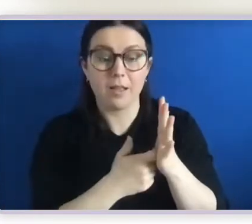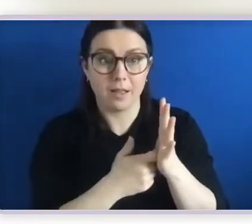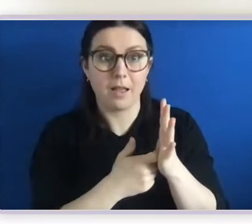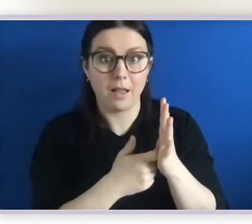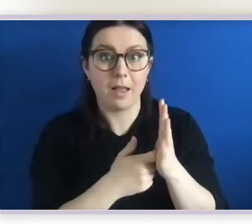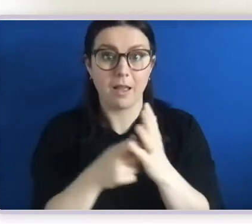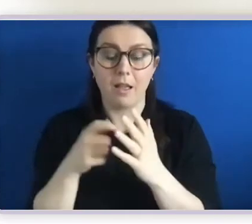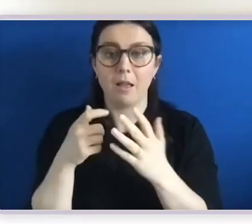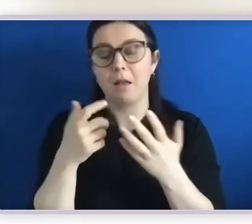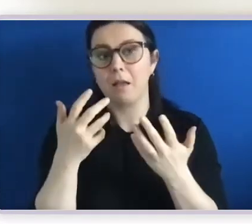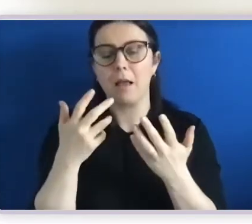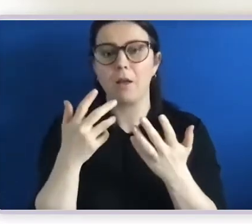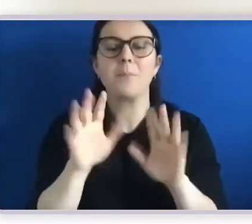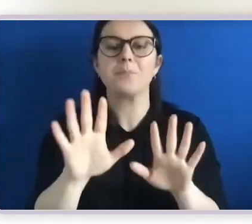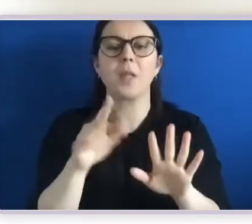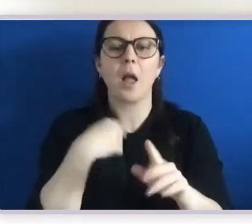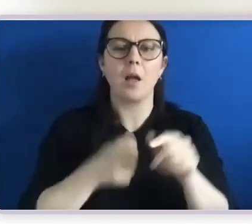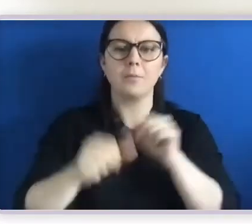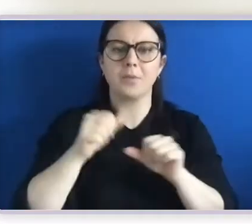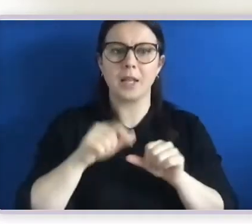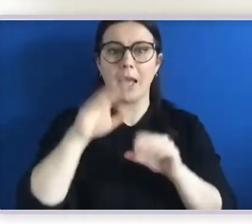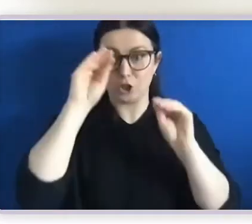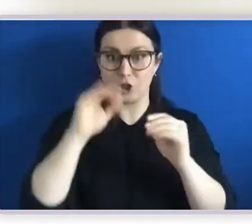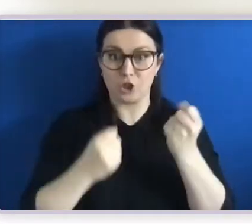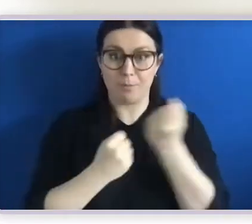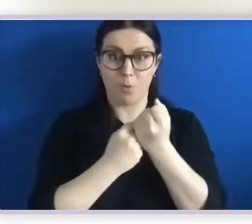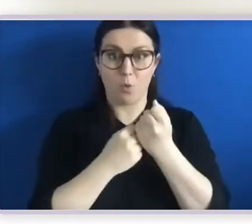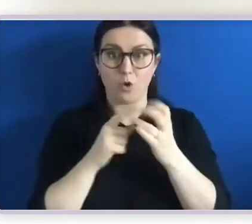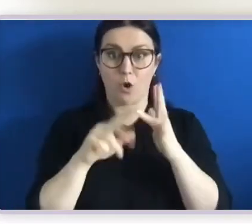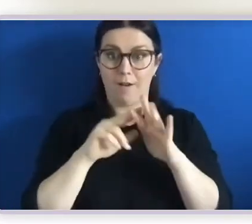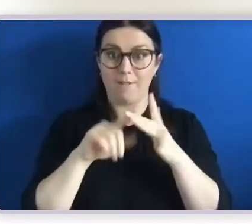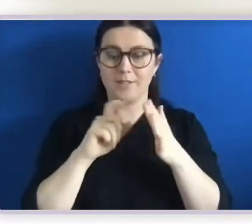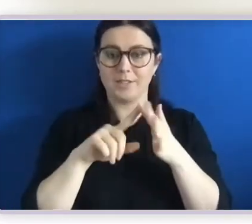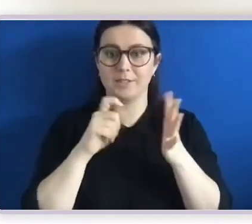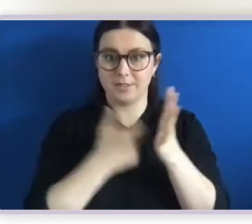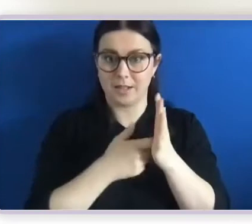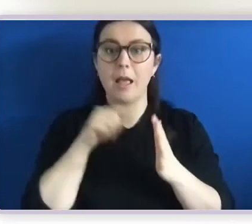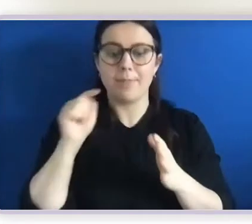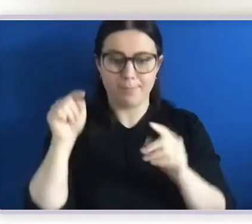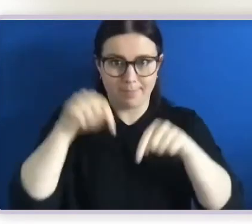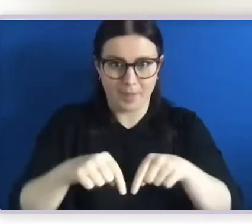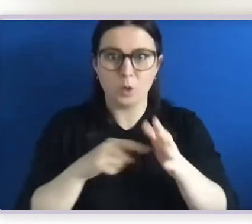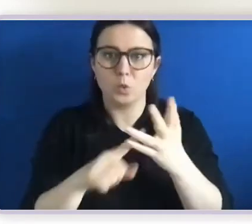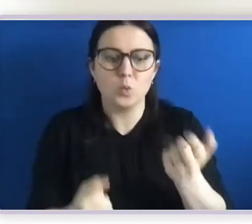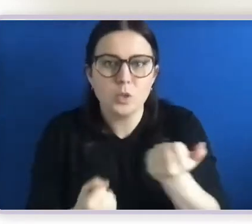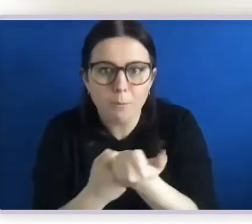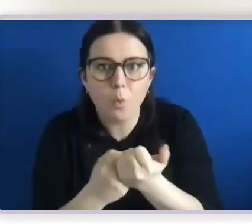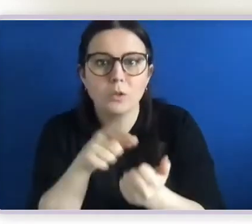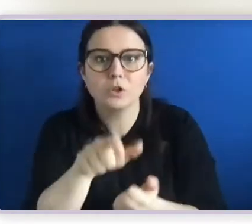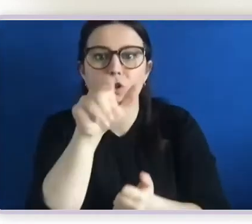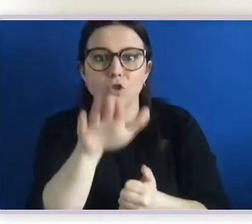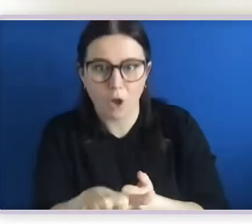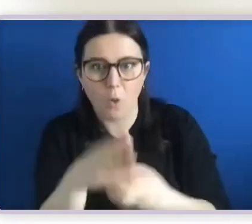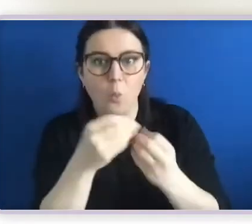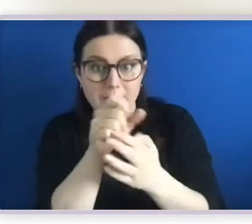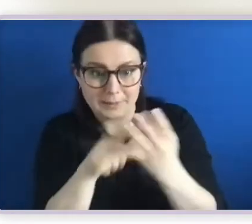well, first of all, let me talk about education support officer who's specifically there to support a child with a disability. Then they are